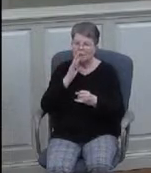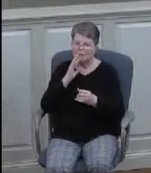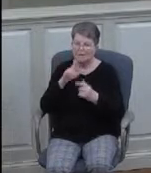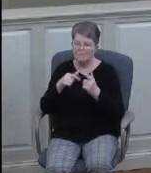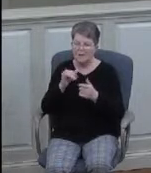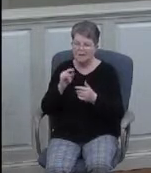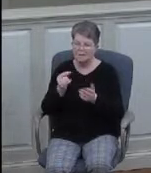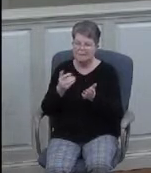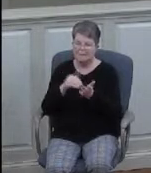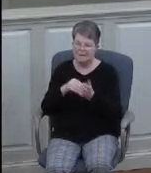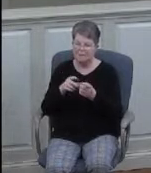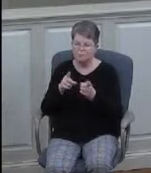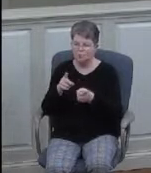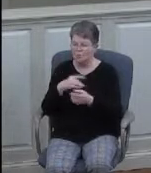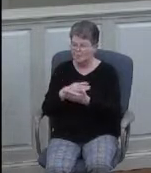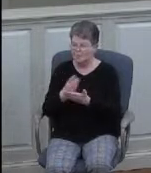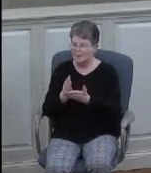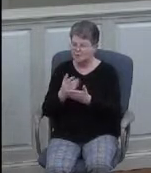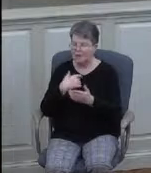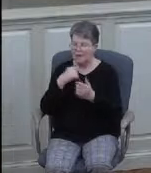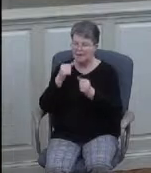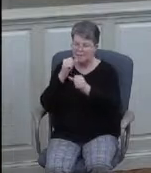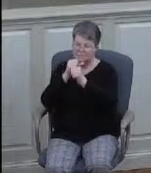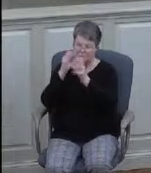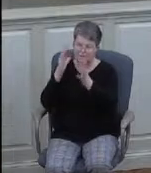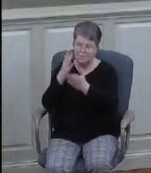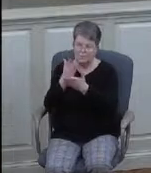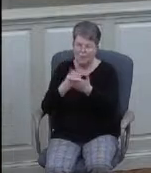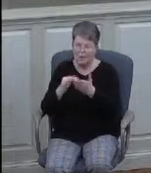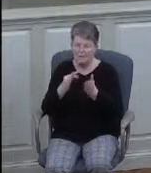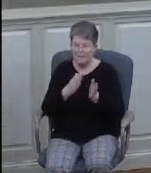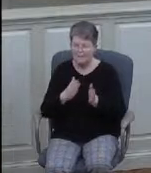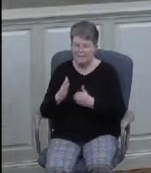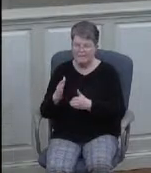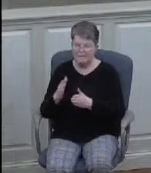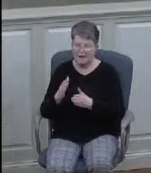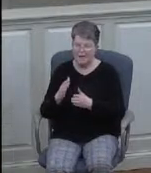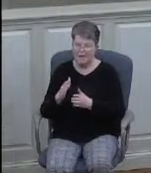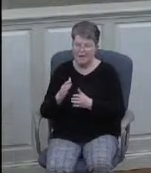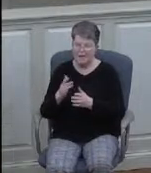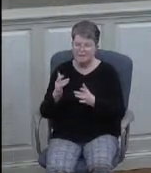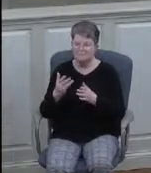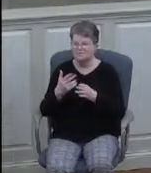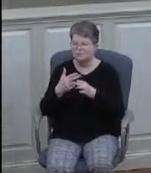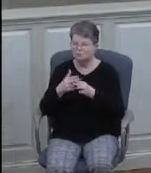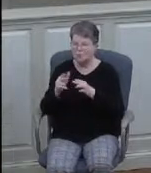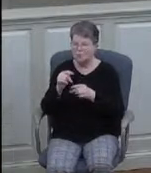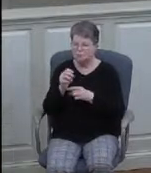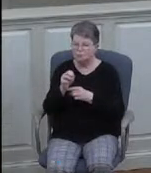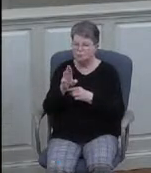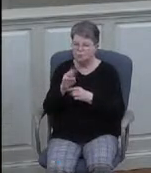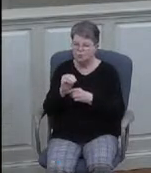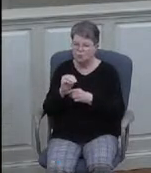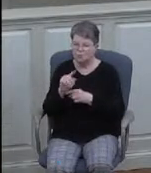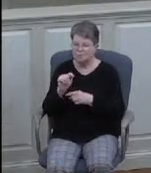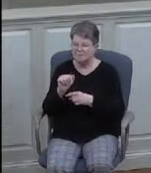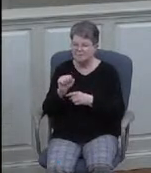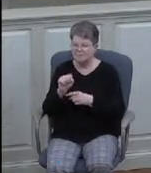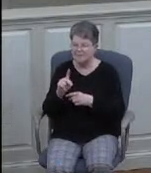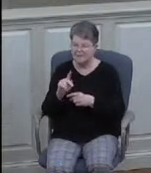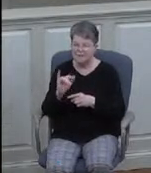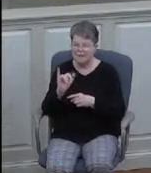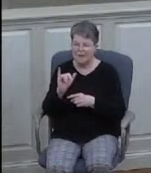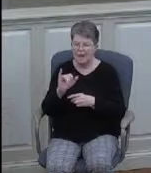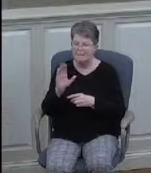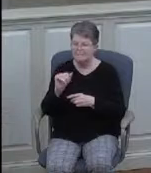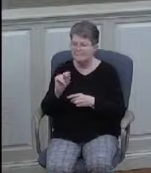process where, I could envision parts of the plan needing a short-term task force type effort, for example, the banking.